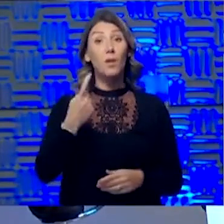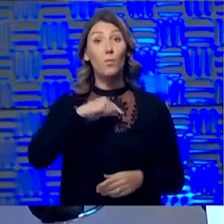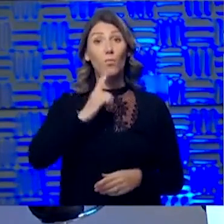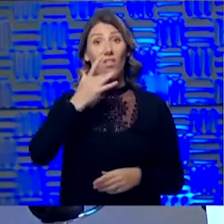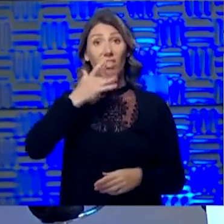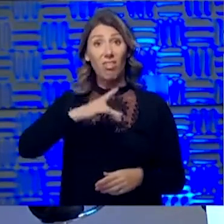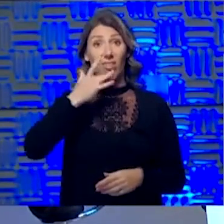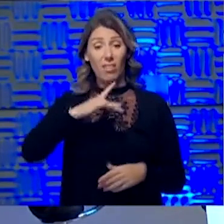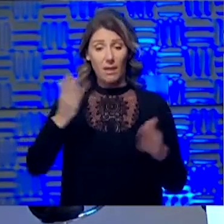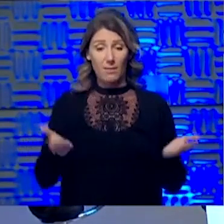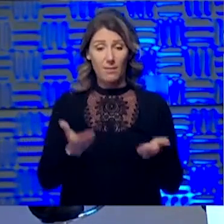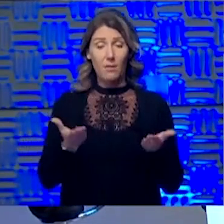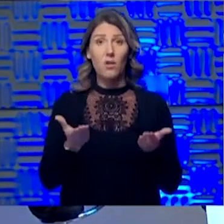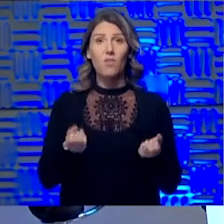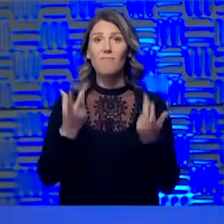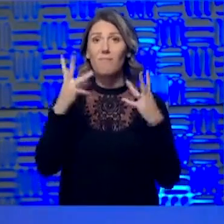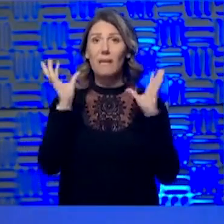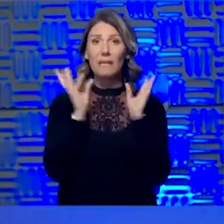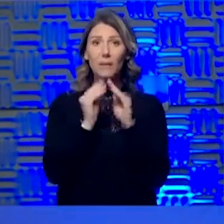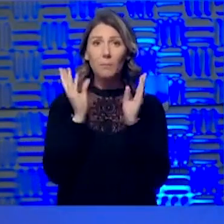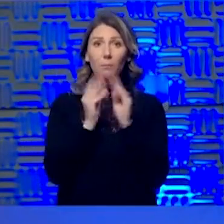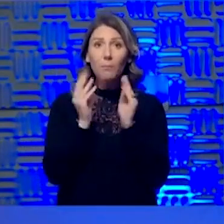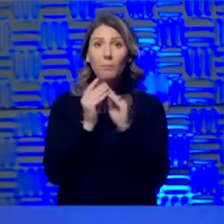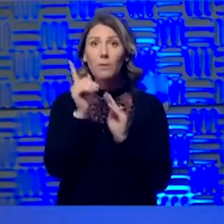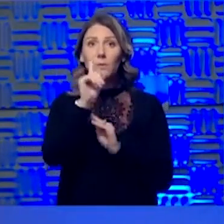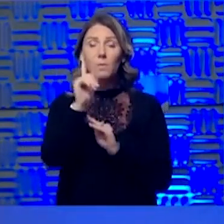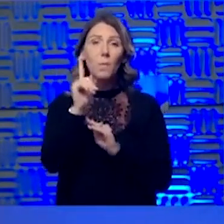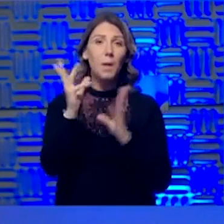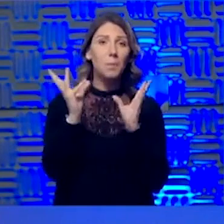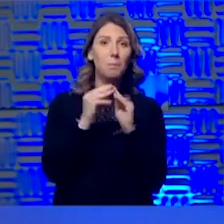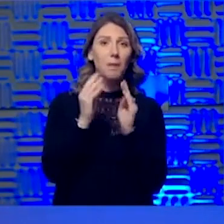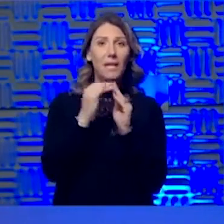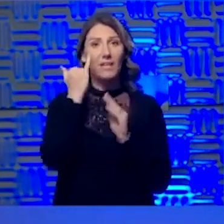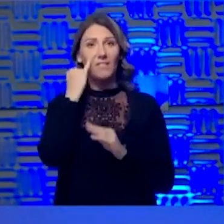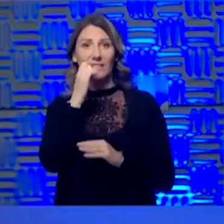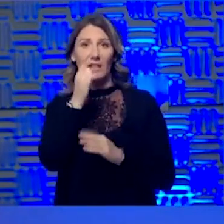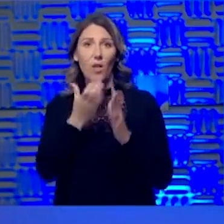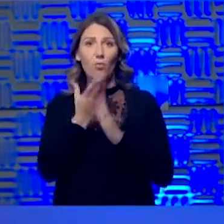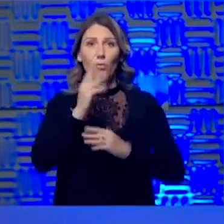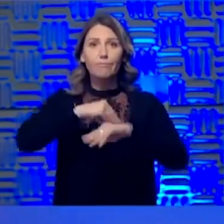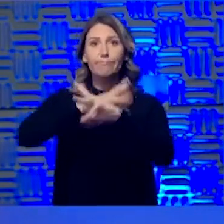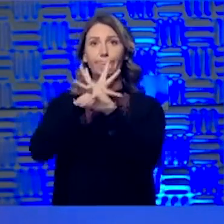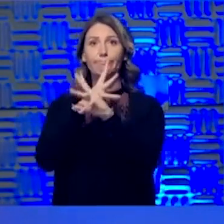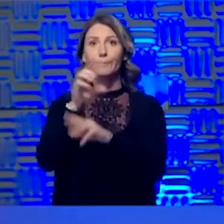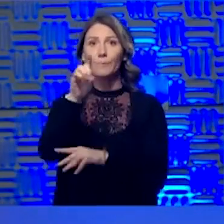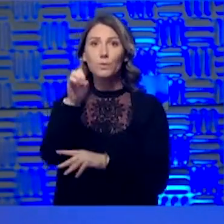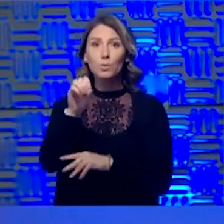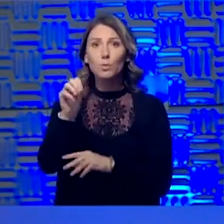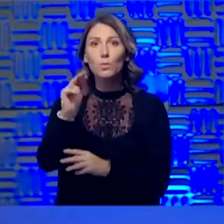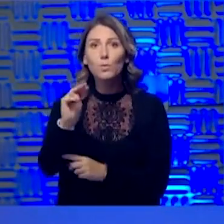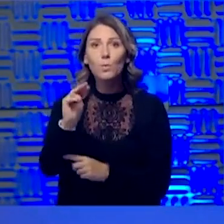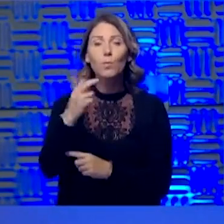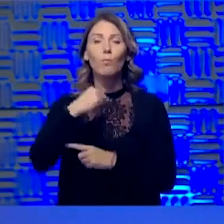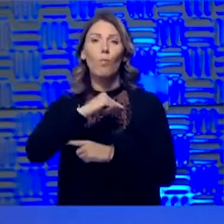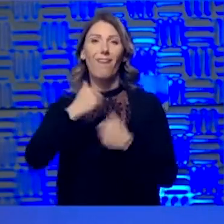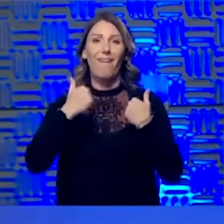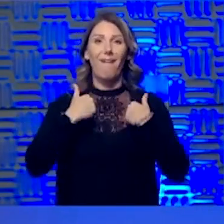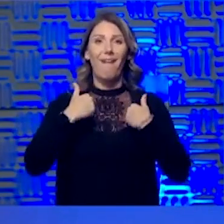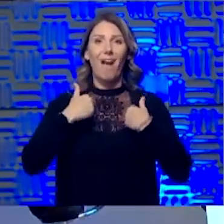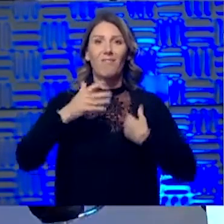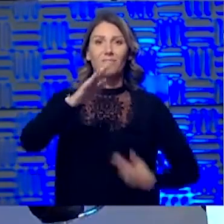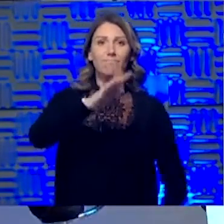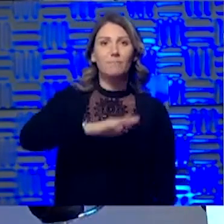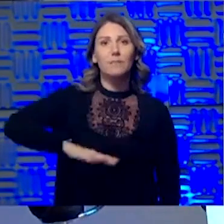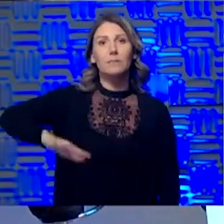too, in the fact that a lot of our meetings where we do meet, if it's not by Zoom, if it is in person, we do have that space to separate. So Yeah, in fact,